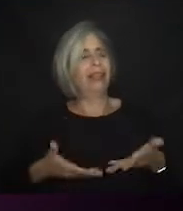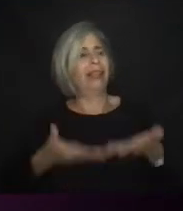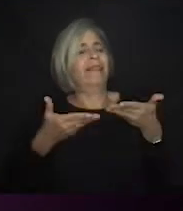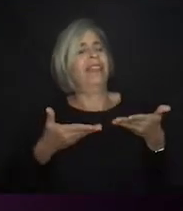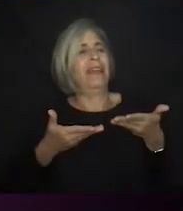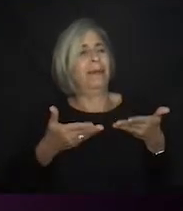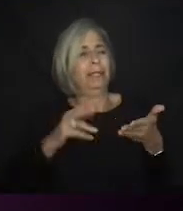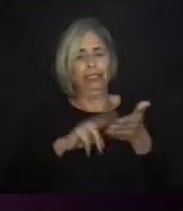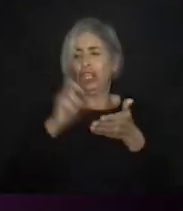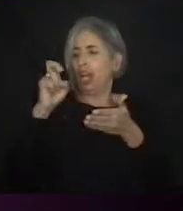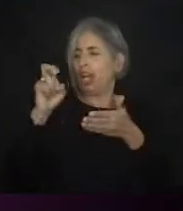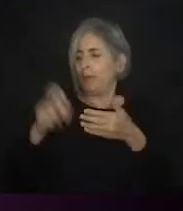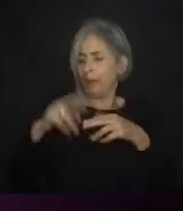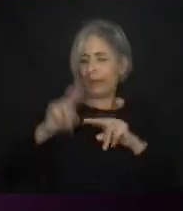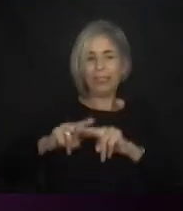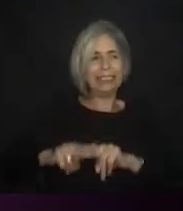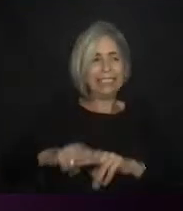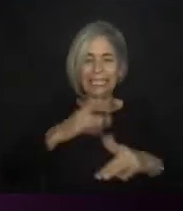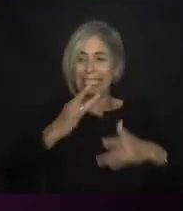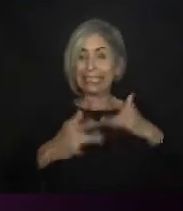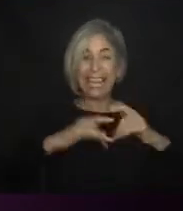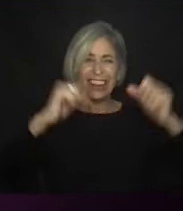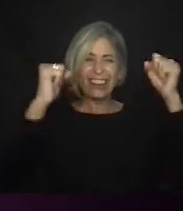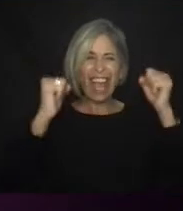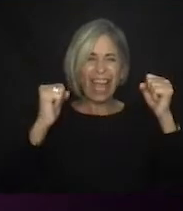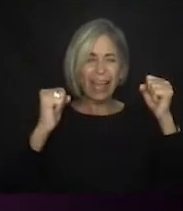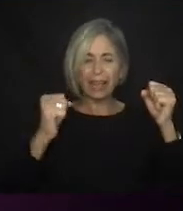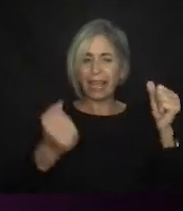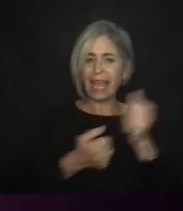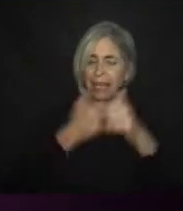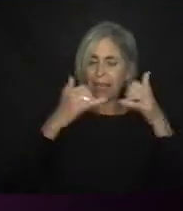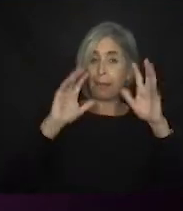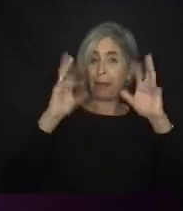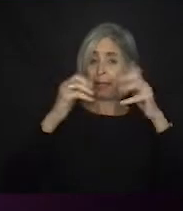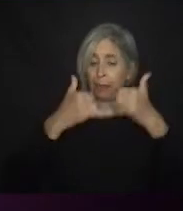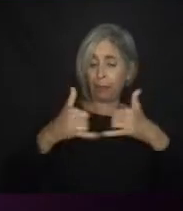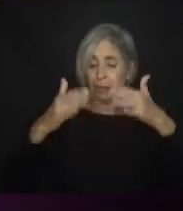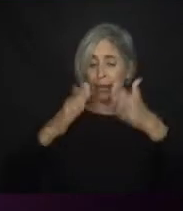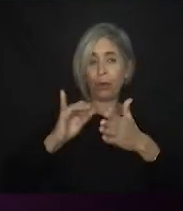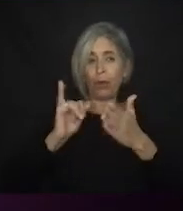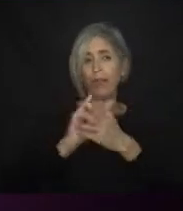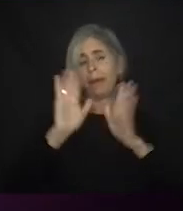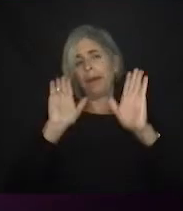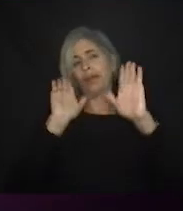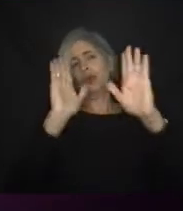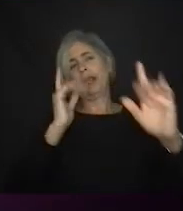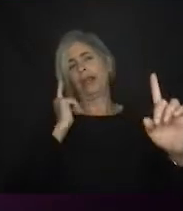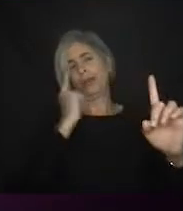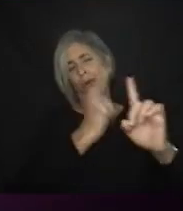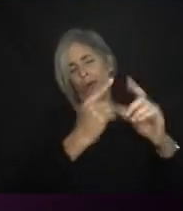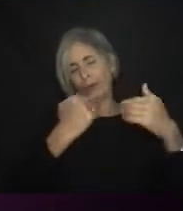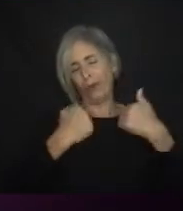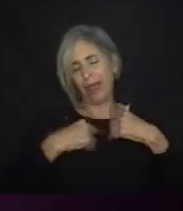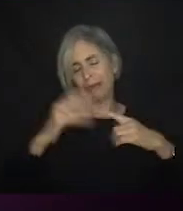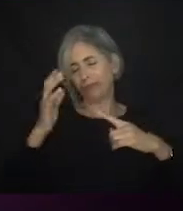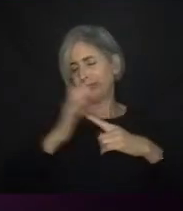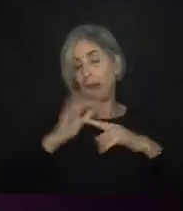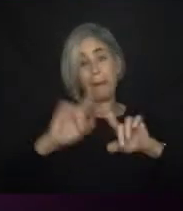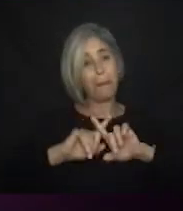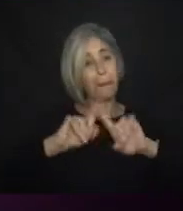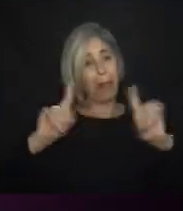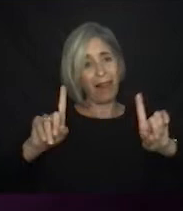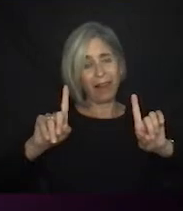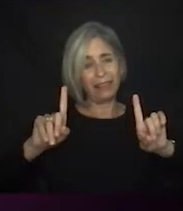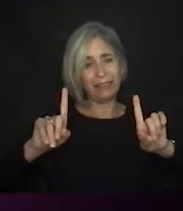the one that makes them jump out of their seat? Now, I'm sure that any basketball player would agree that that's a great goal to have,